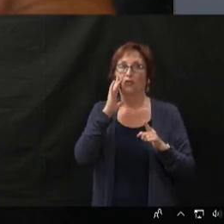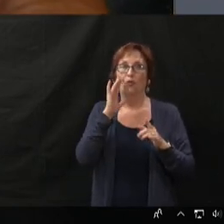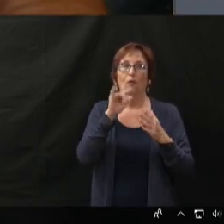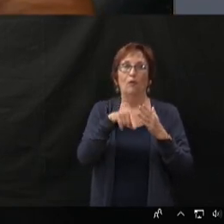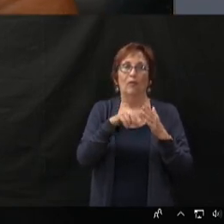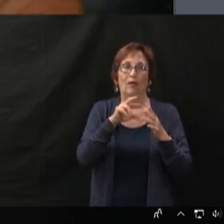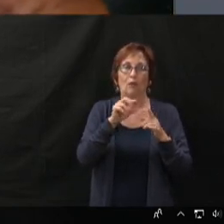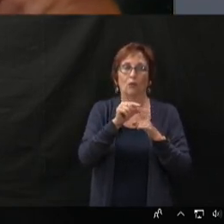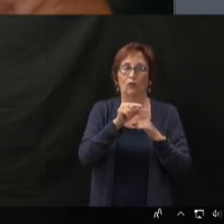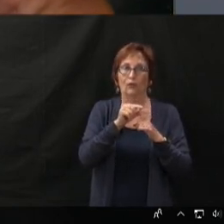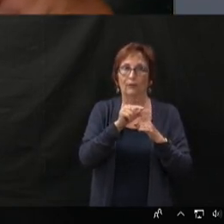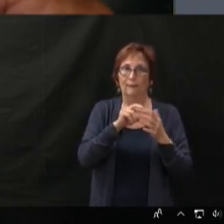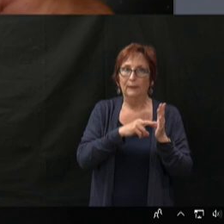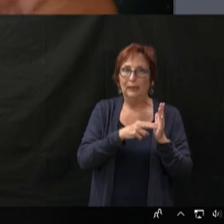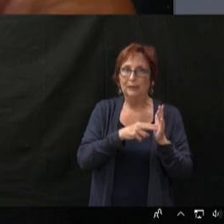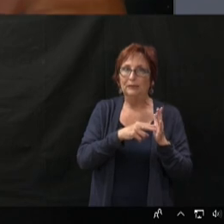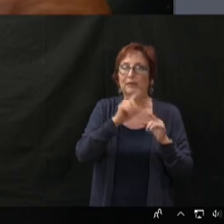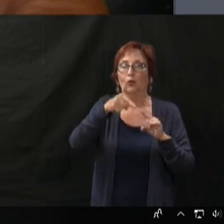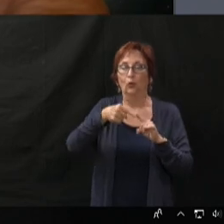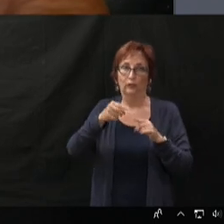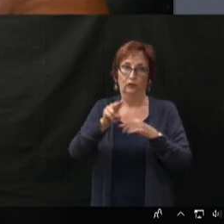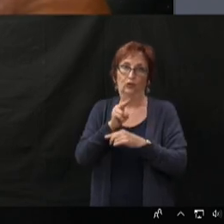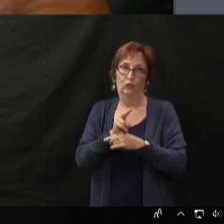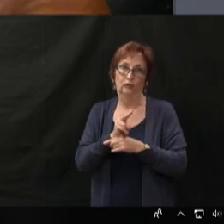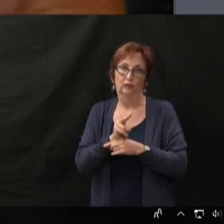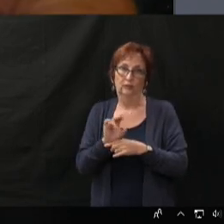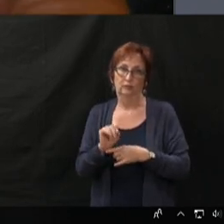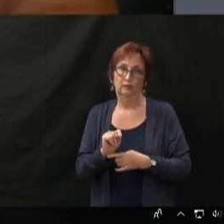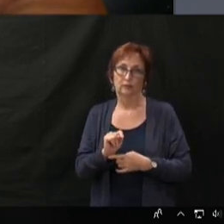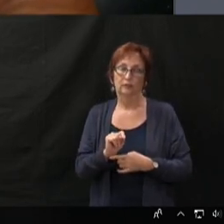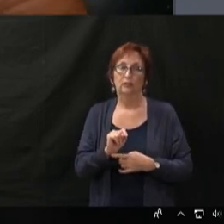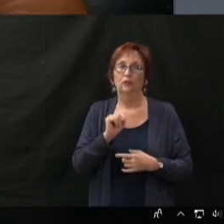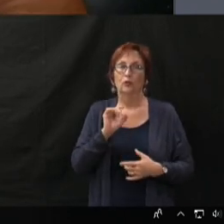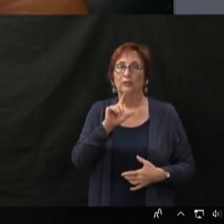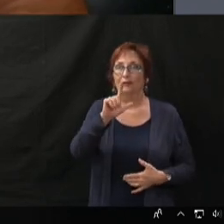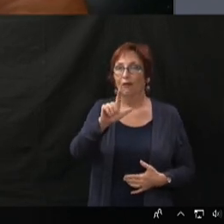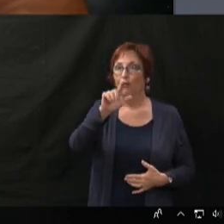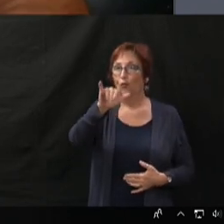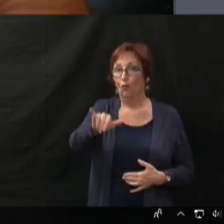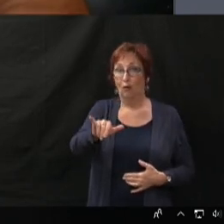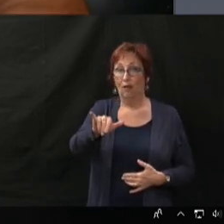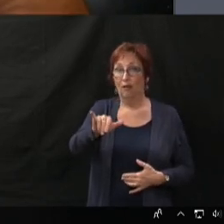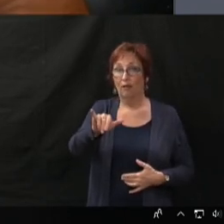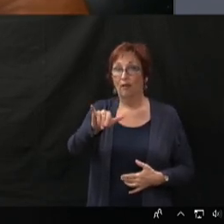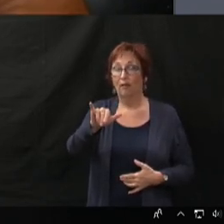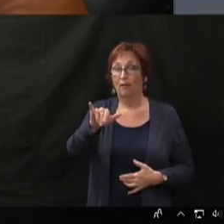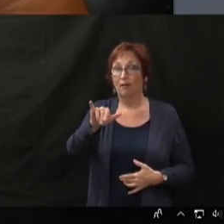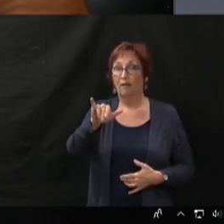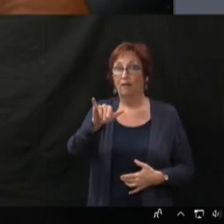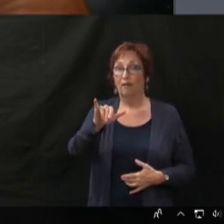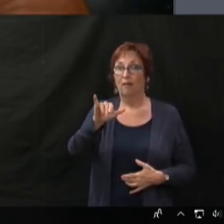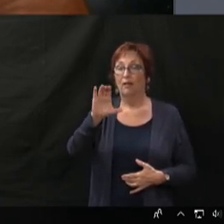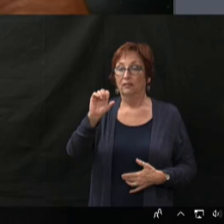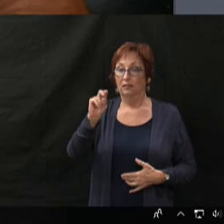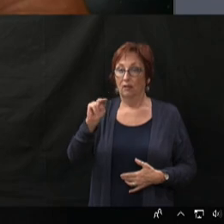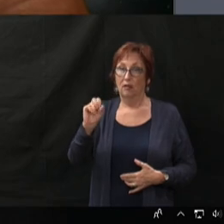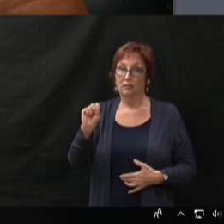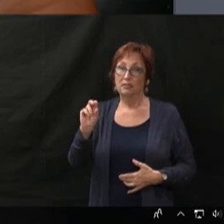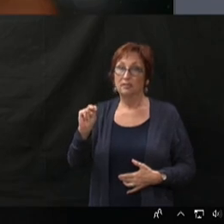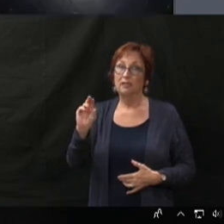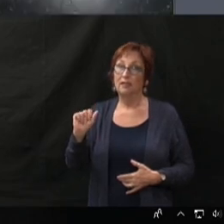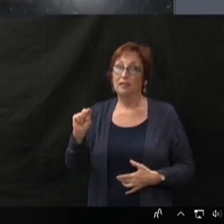when to use that. So it's going to be ly. It's a consonant suffix.